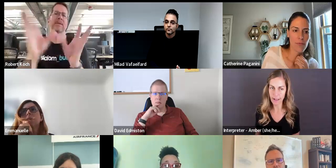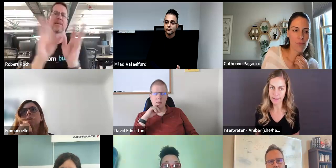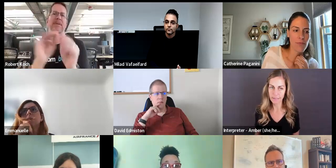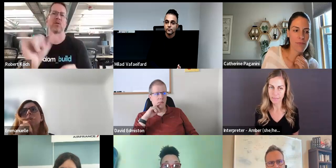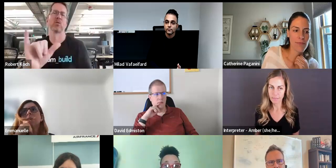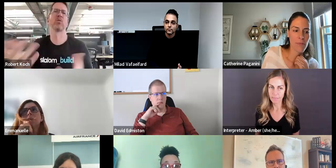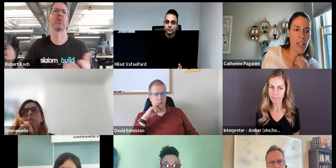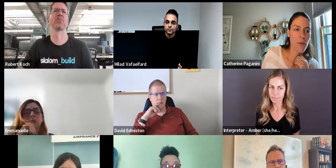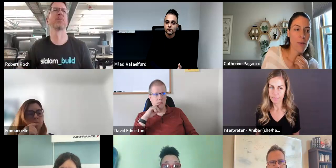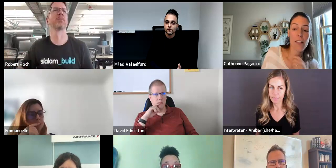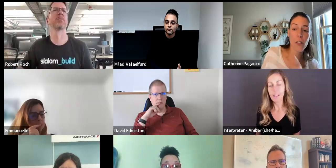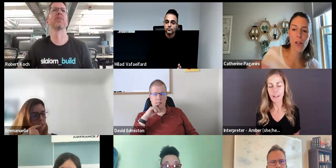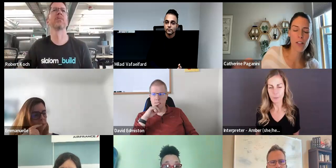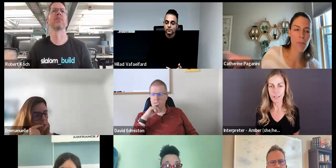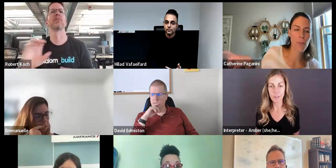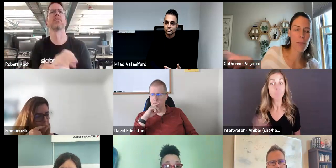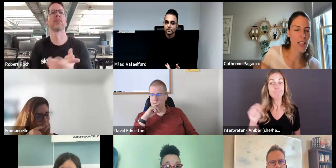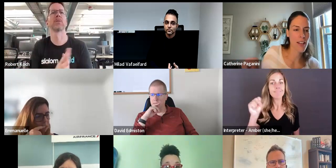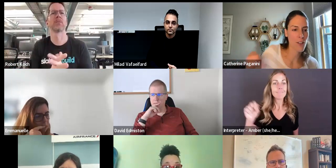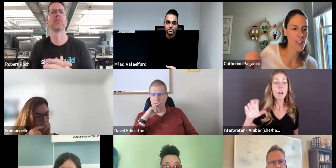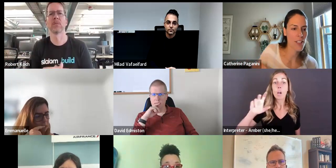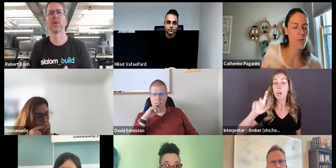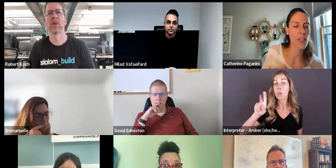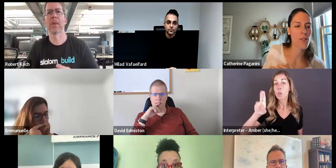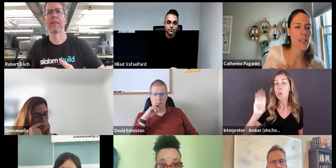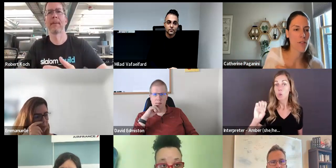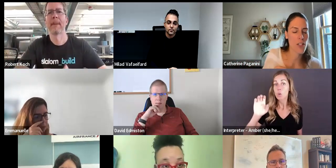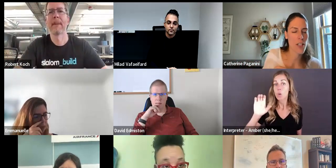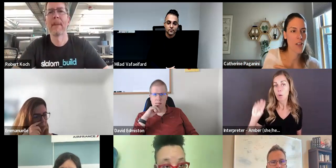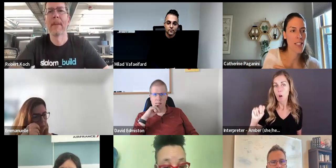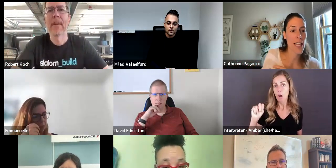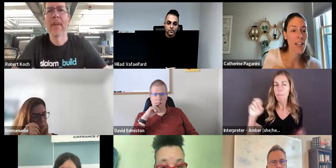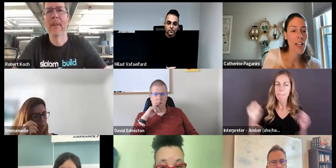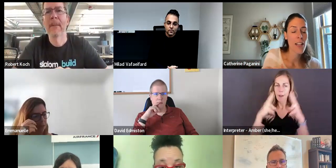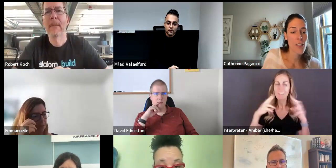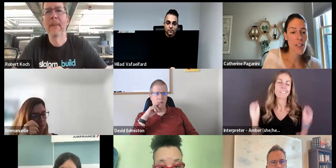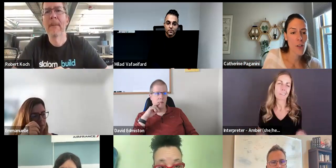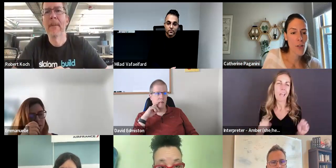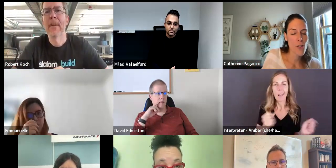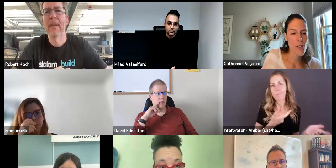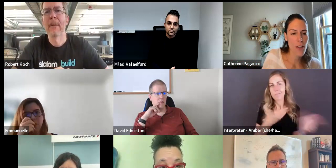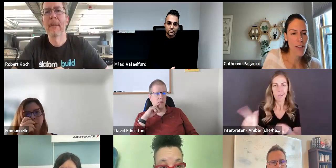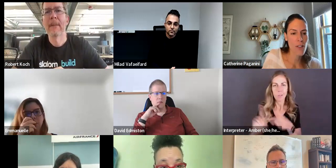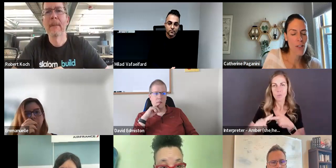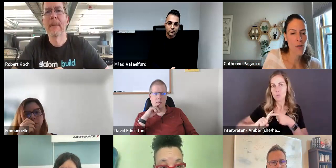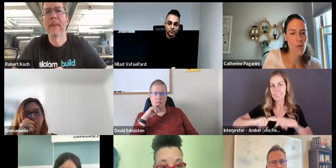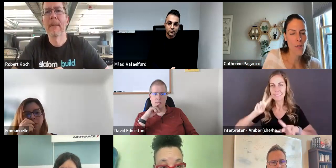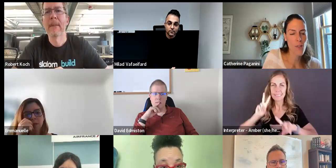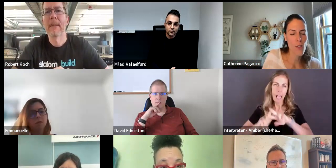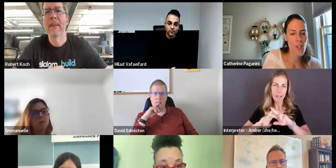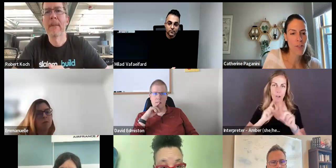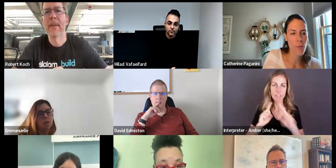on Slack. Yeah, the KubeCon Paris, we can do that conversation on Slack. Just a huge shout out